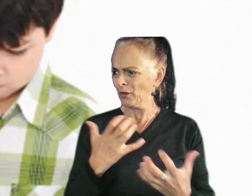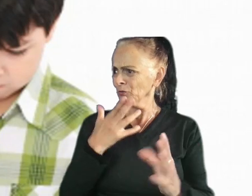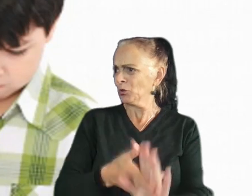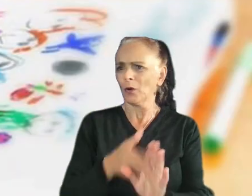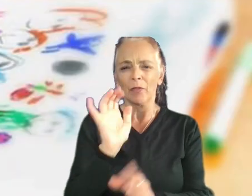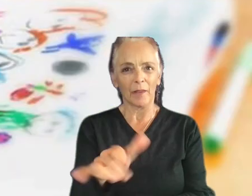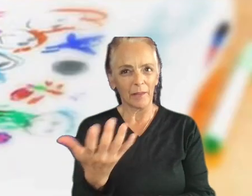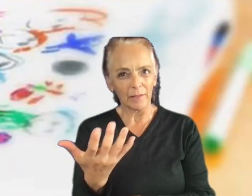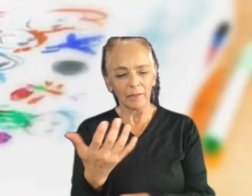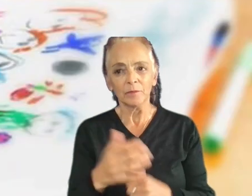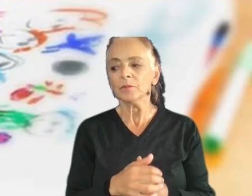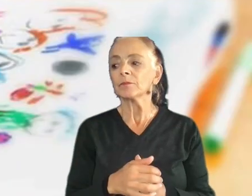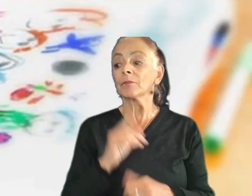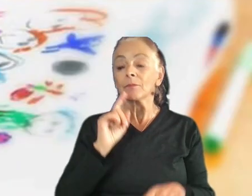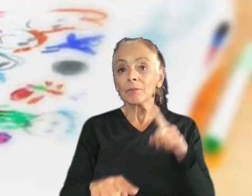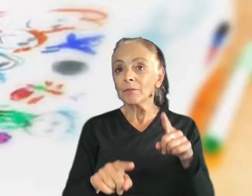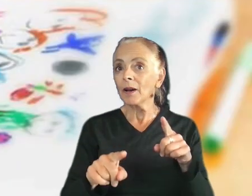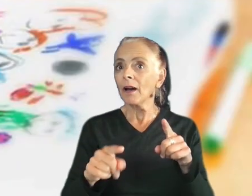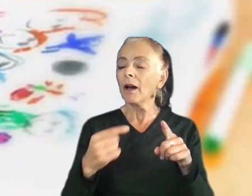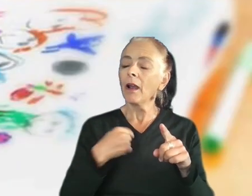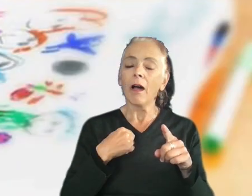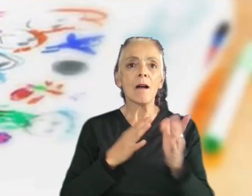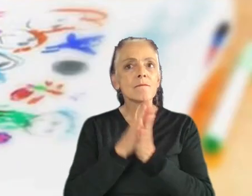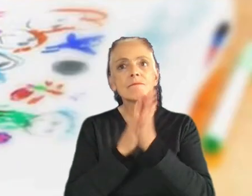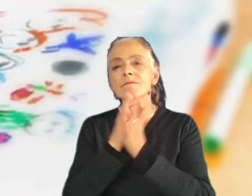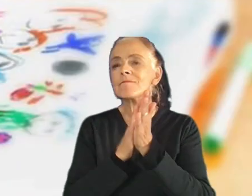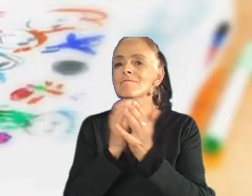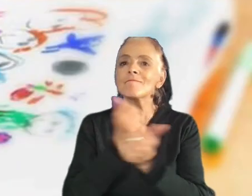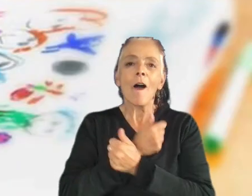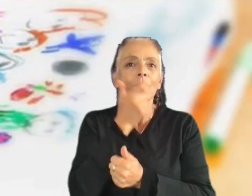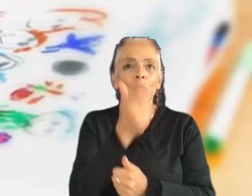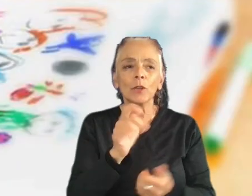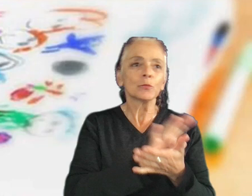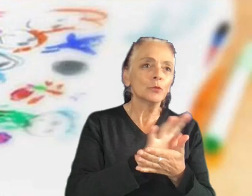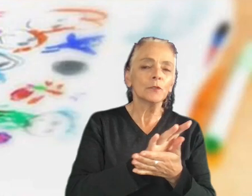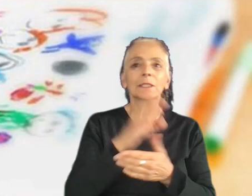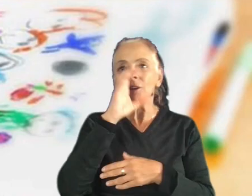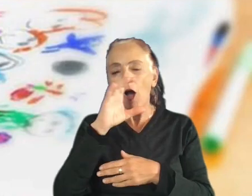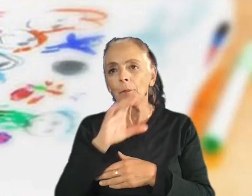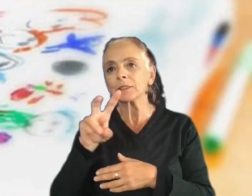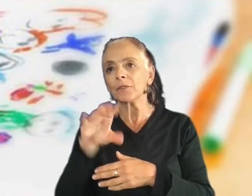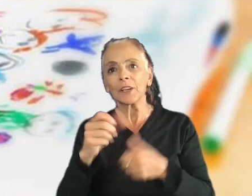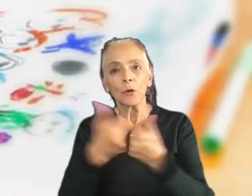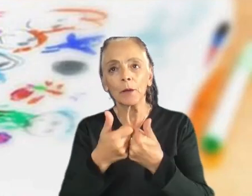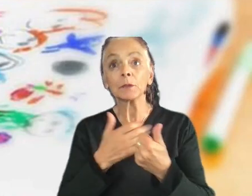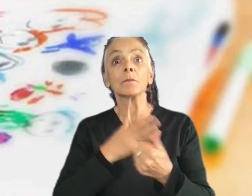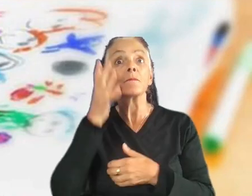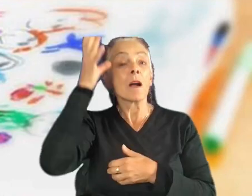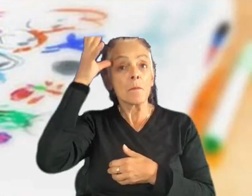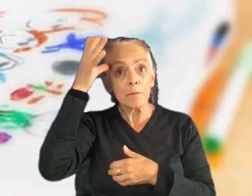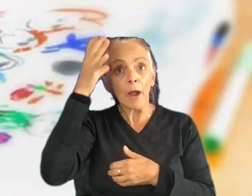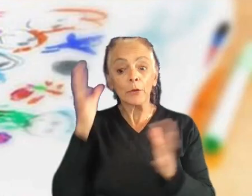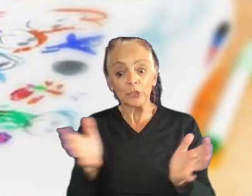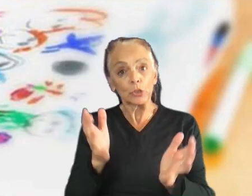ranks? However, I was an avid consumer of movies, comics, and video games. My parents even encouraged these hobbies.